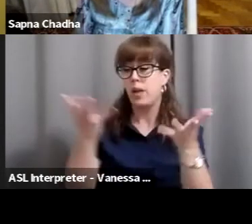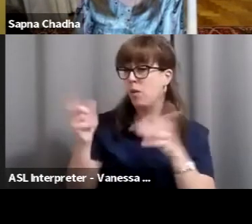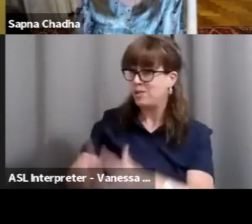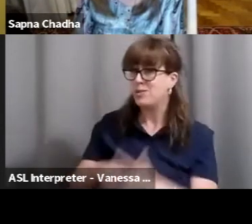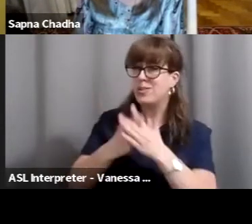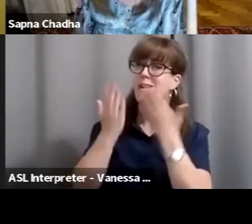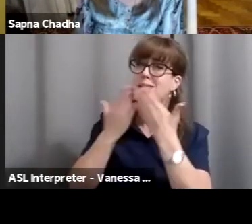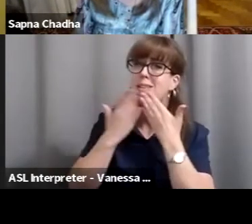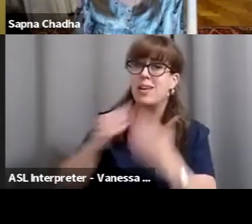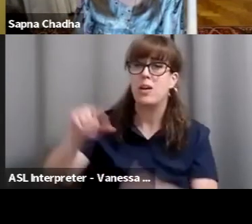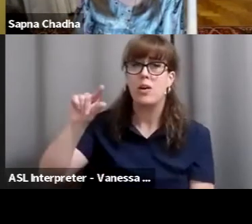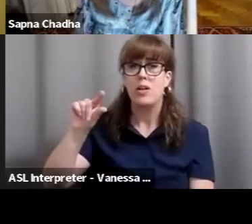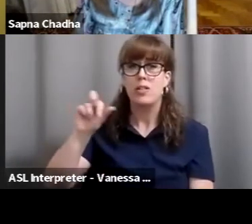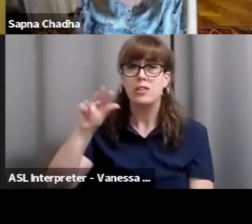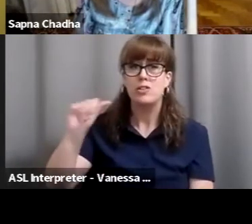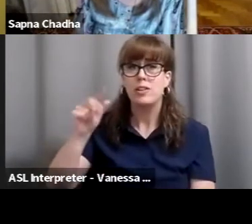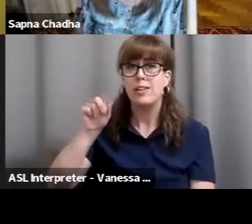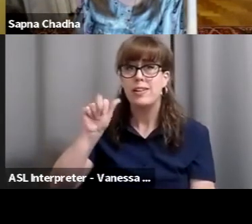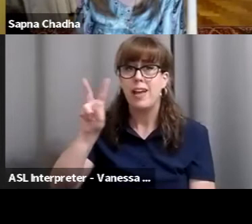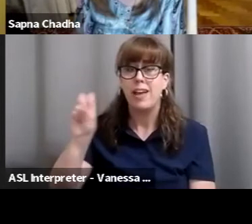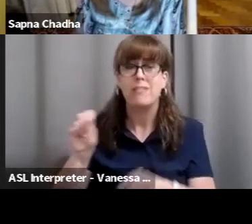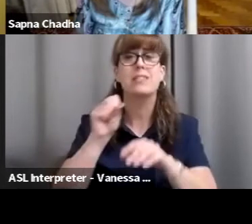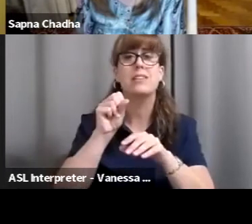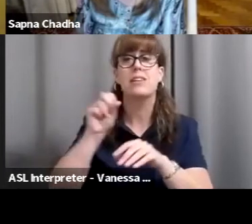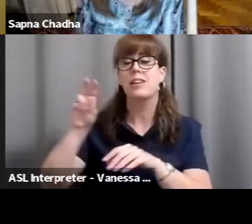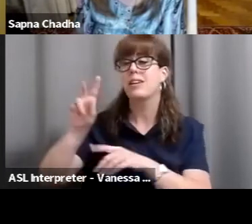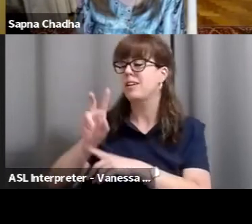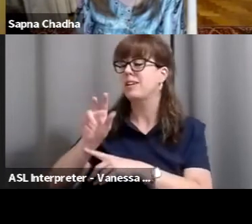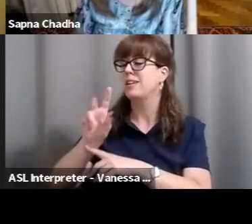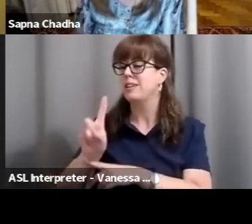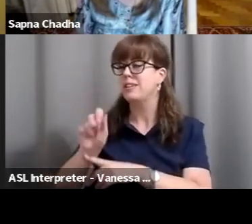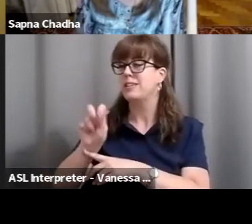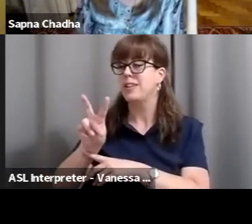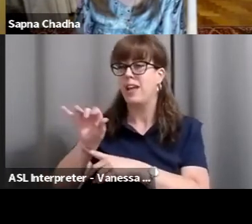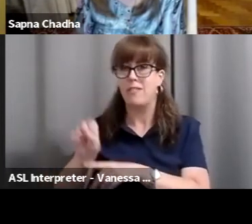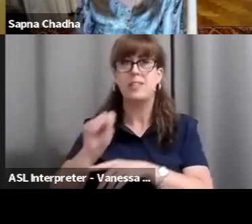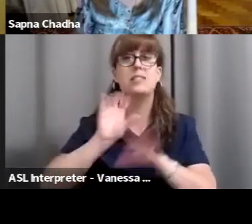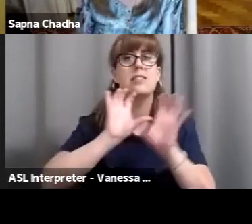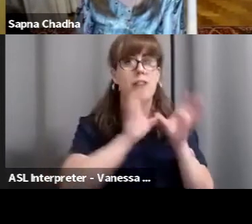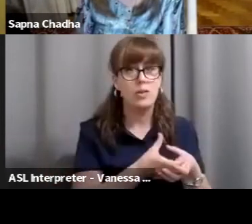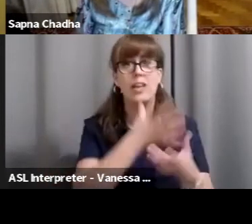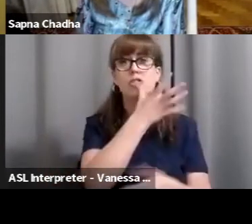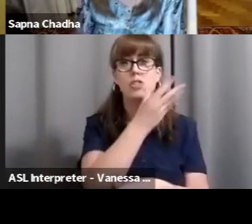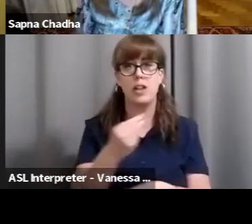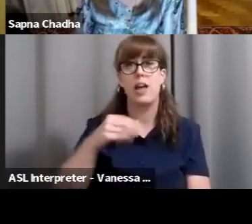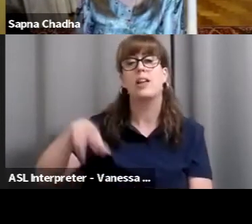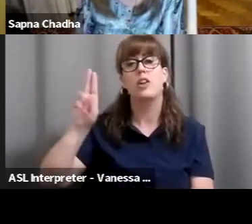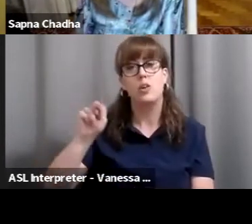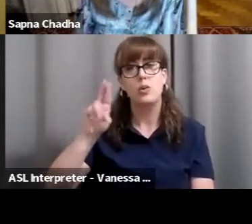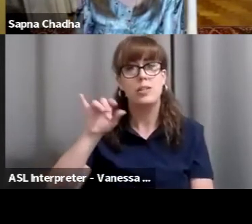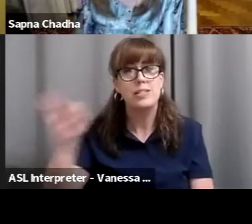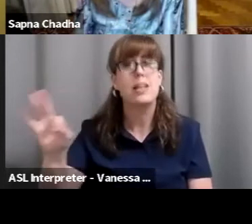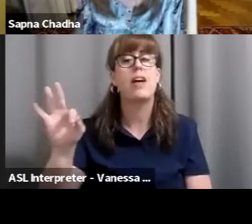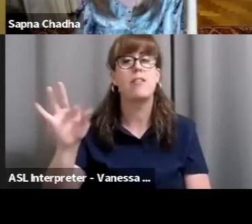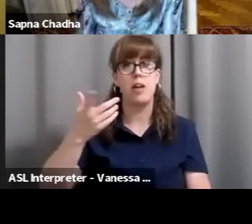UNICEF, for this amazing study and shining a spotlight on this. And it's an area that,